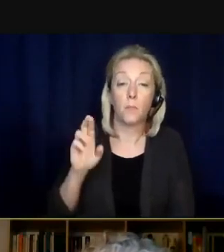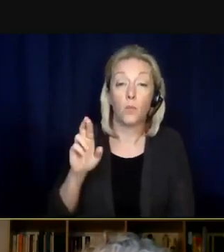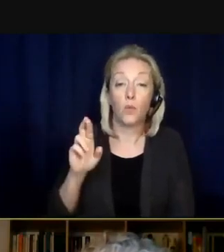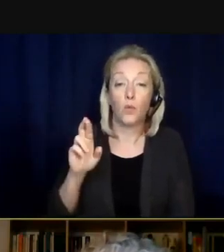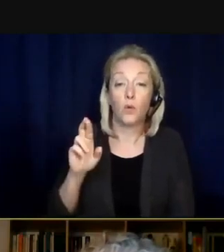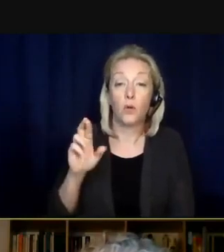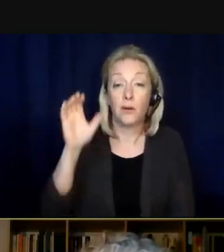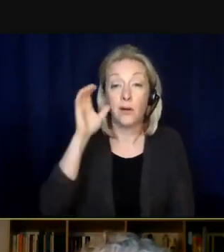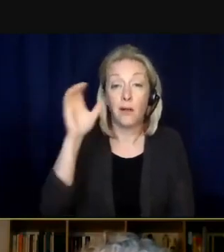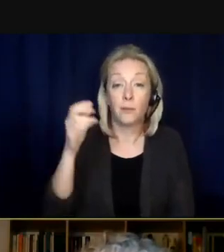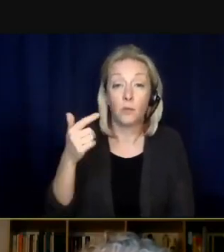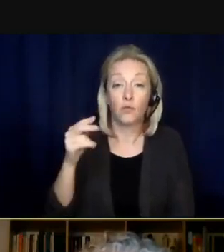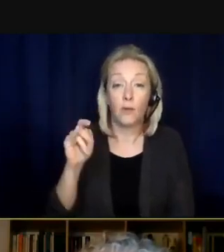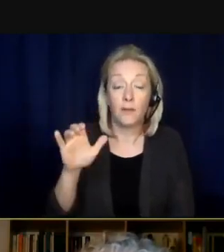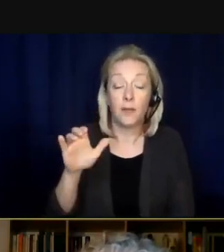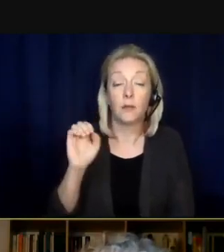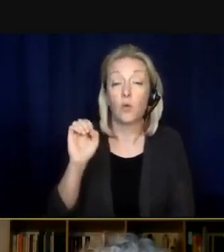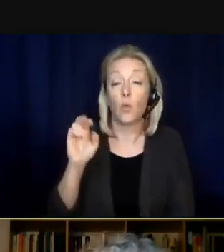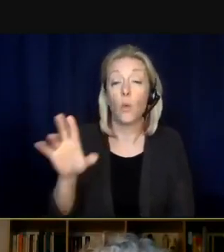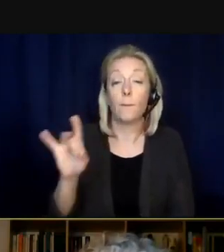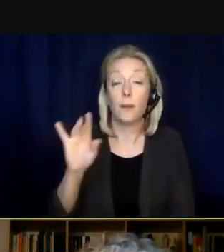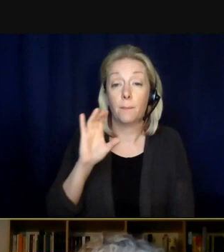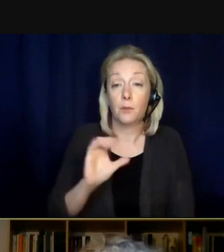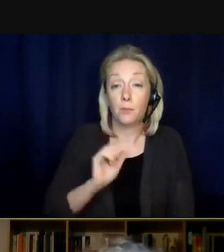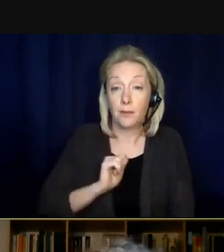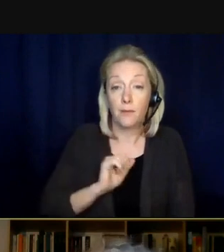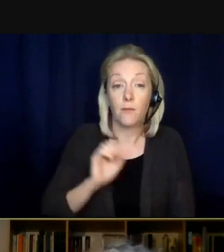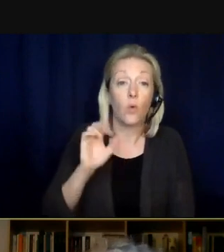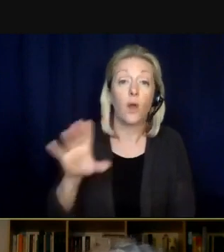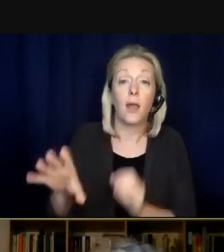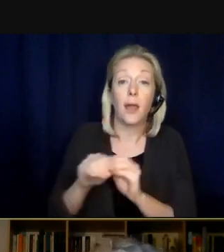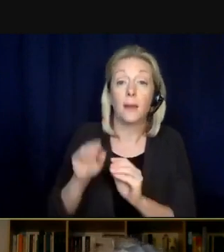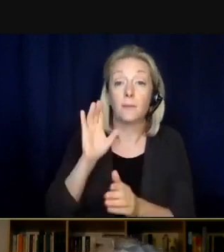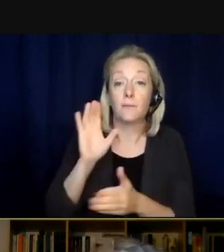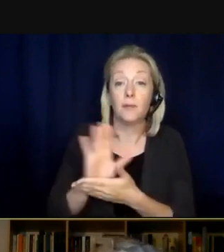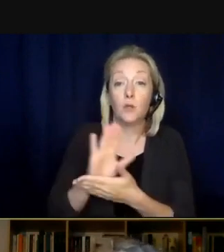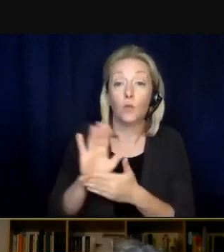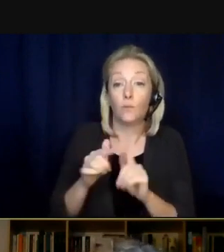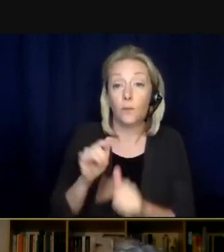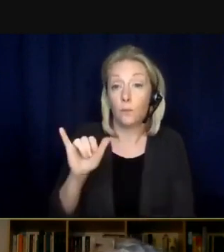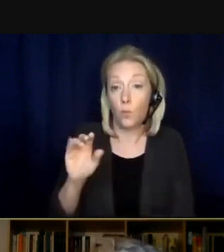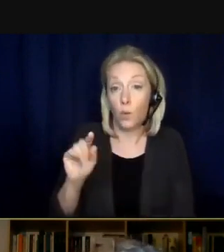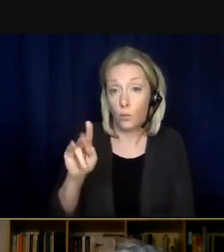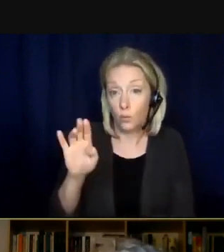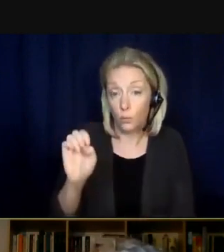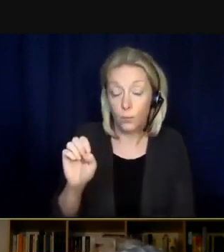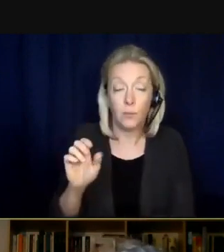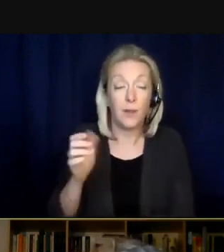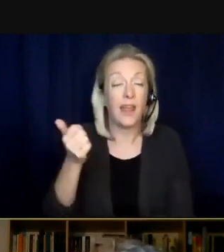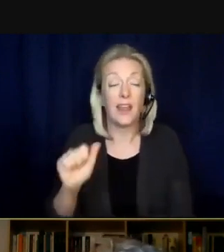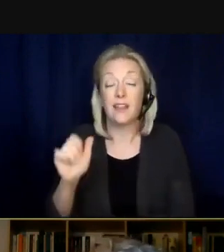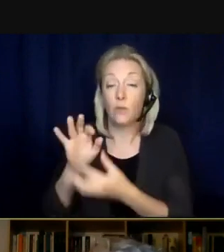add our own graphics. We can add the YouTube video, anything that we want, again, to